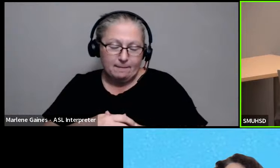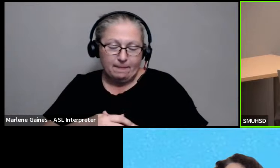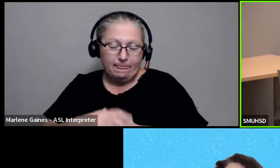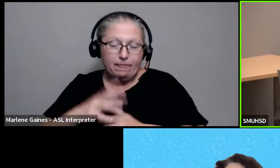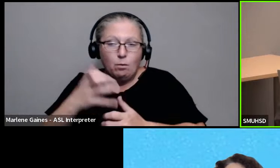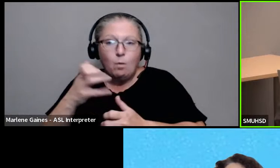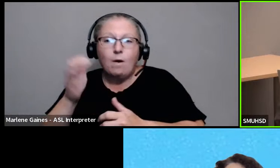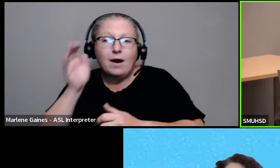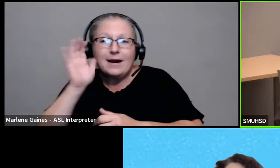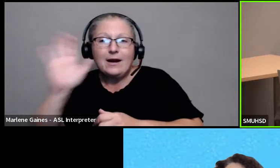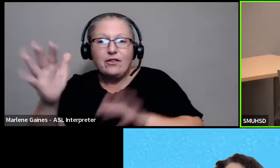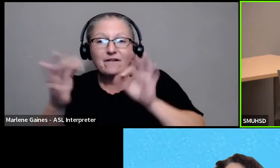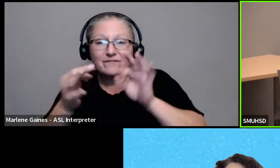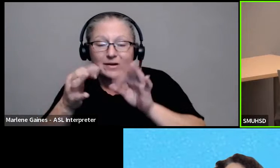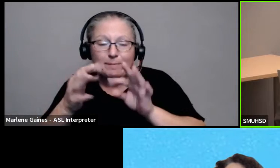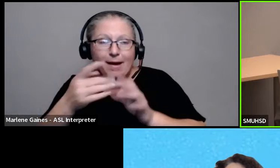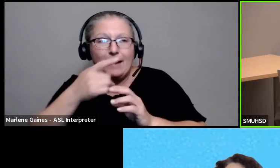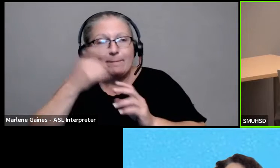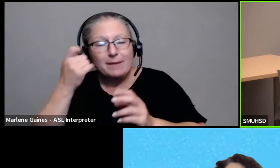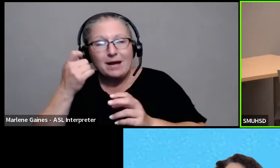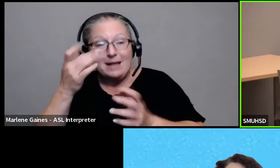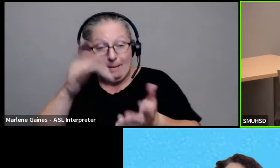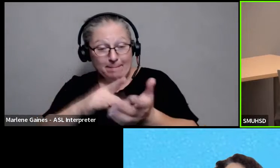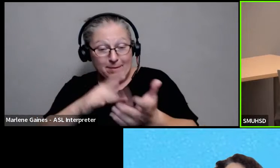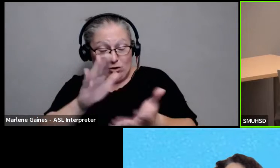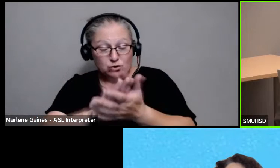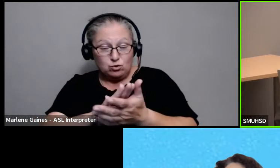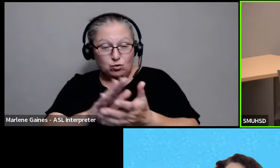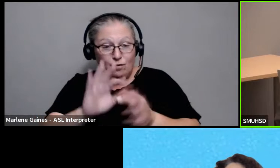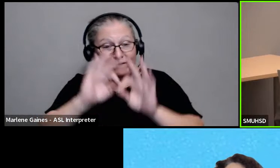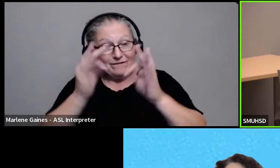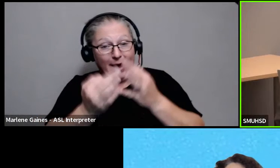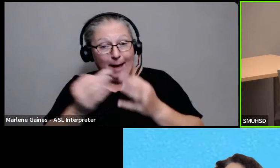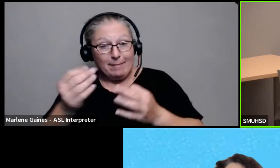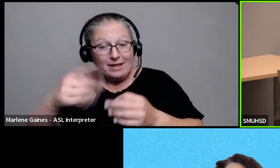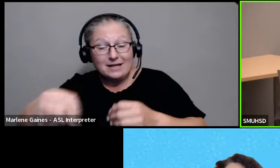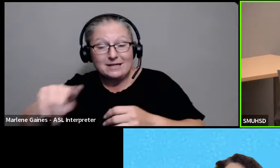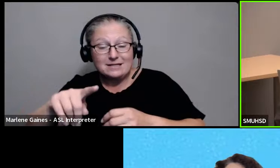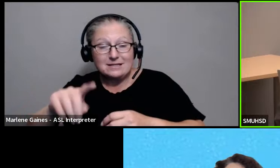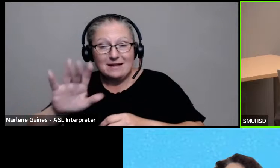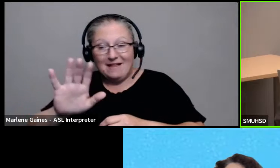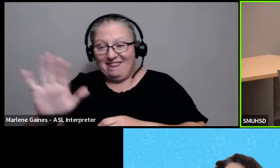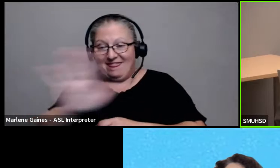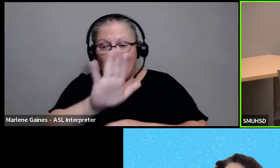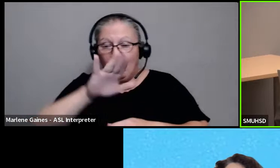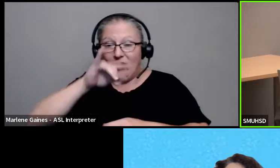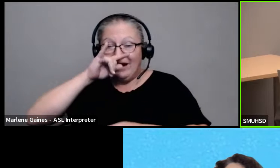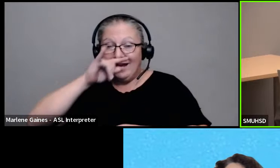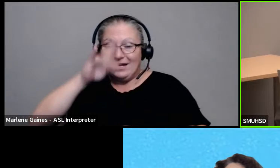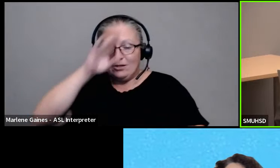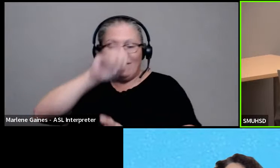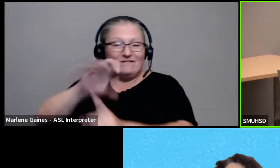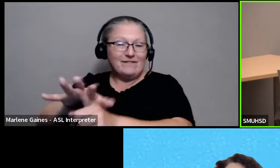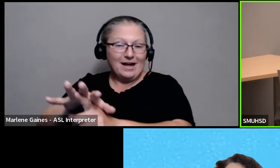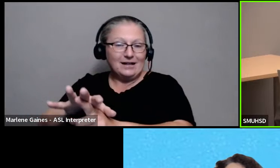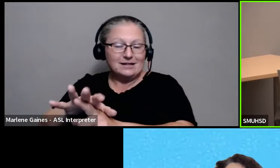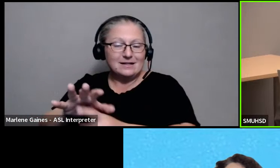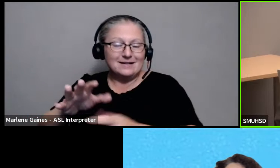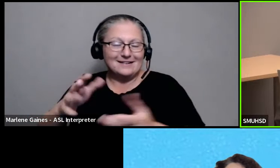feedback system. Because the middle school families, it's their kids that this is going to affect.